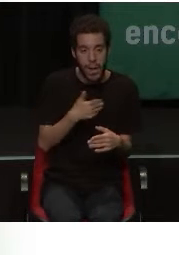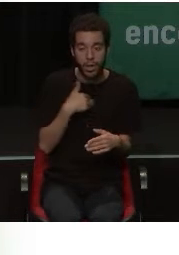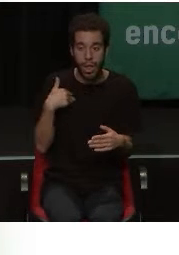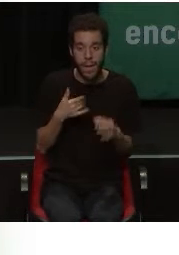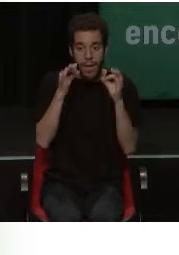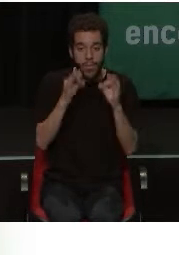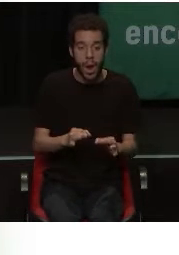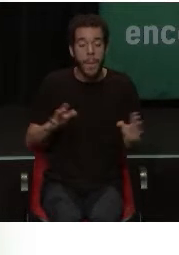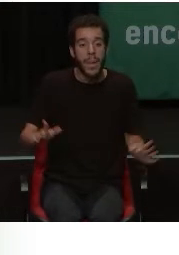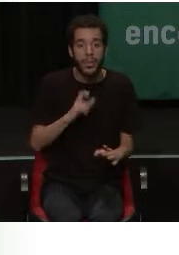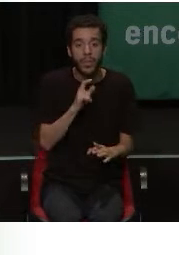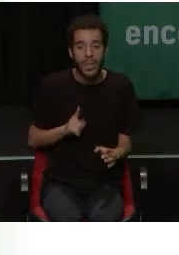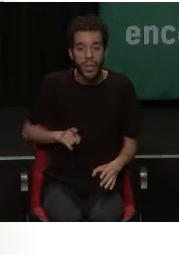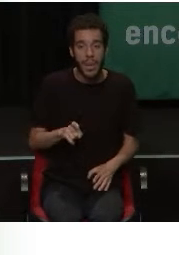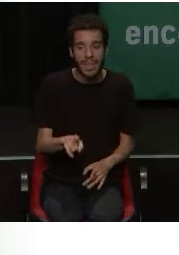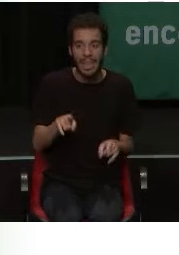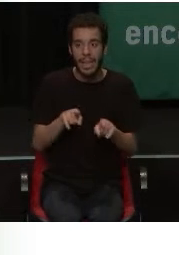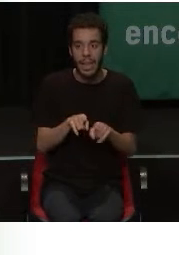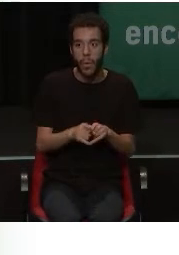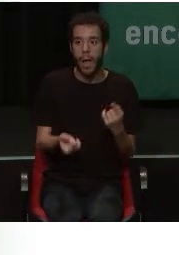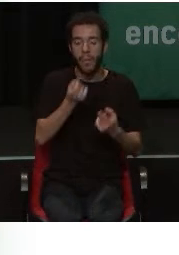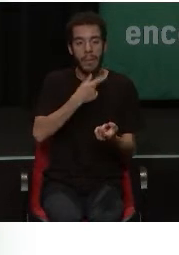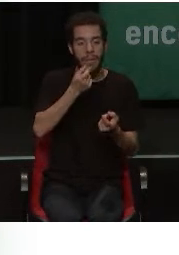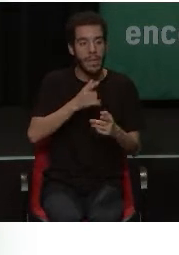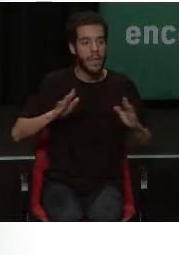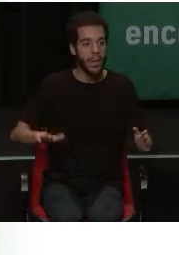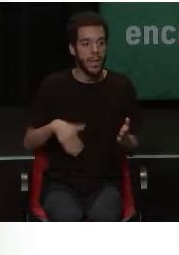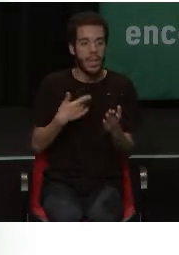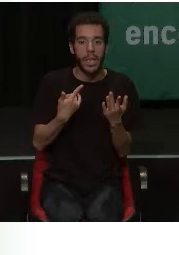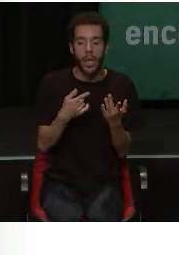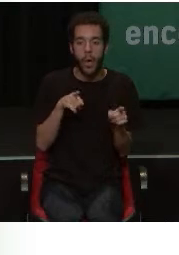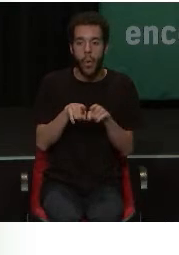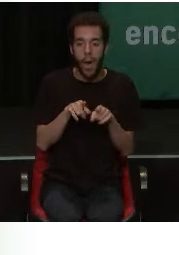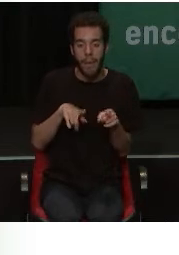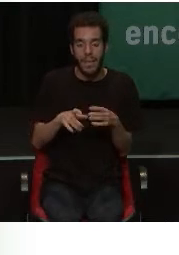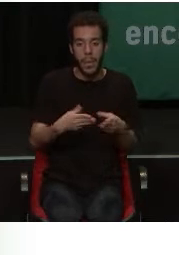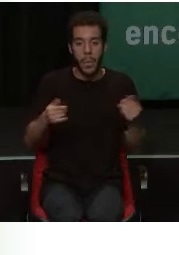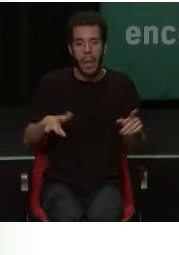explain that they have perfectly healthy animals, but they might have a